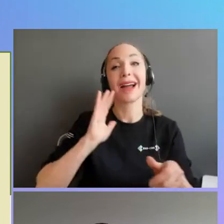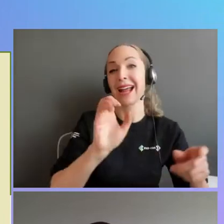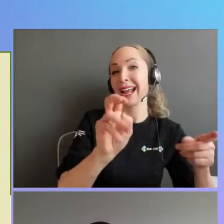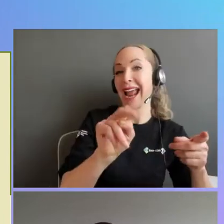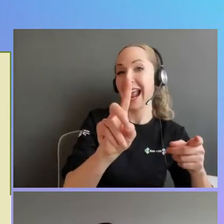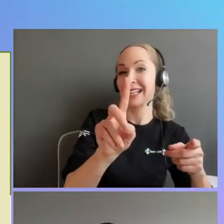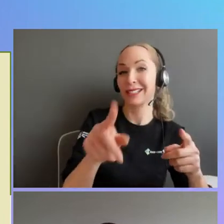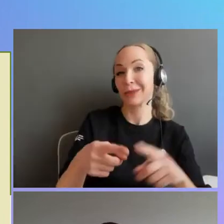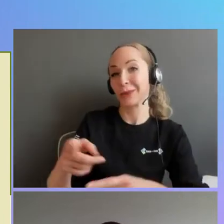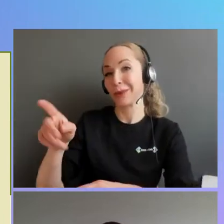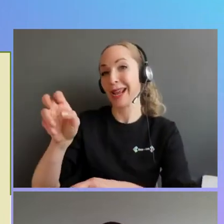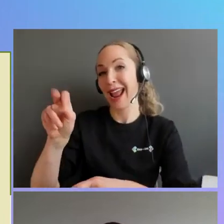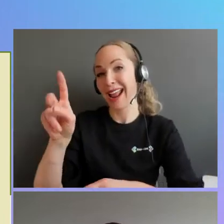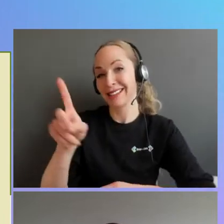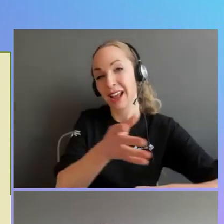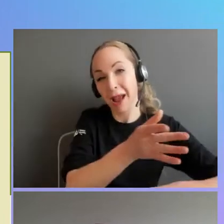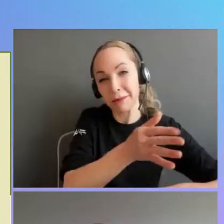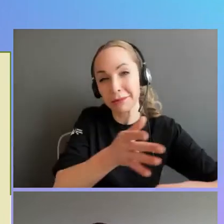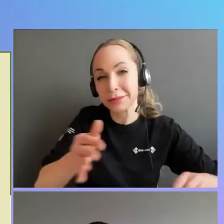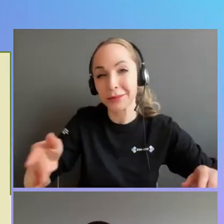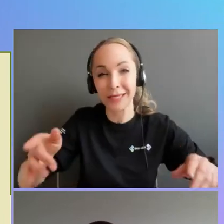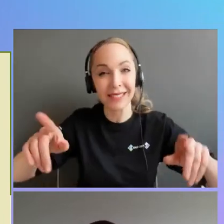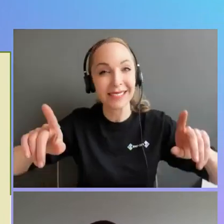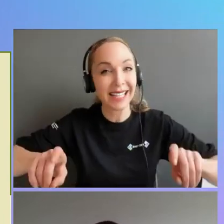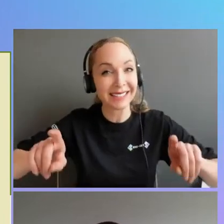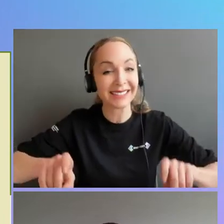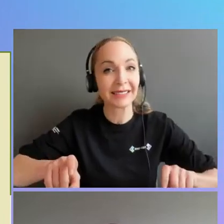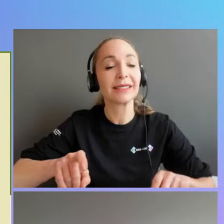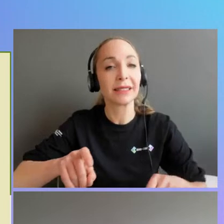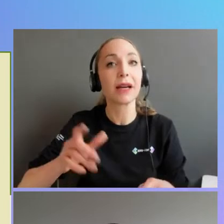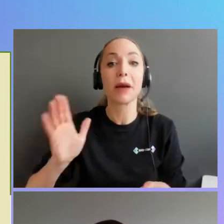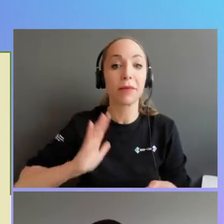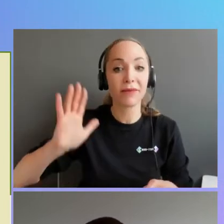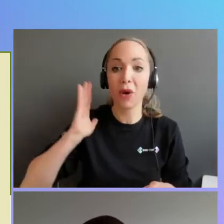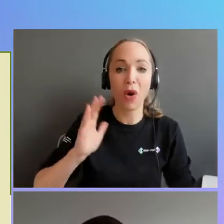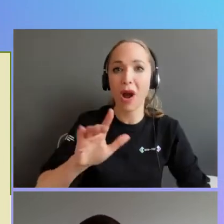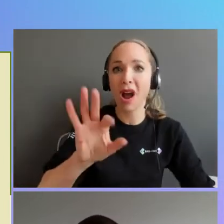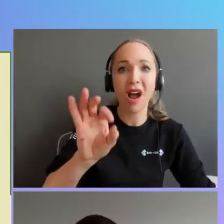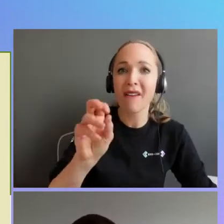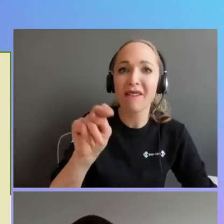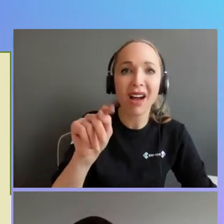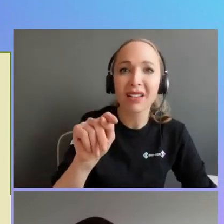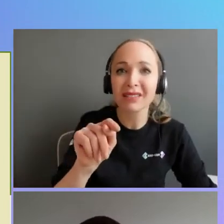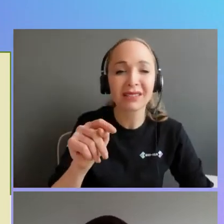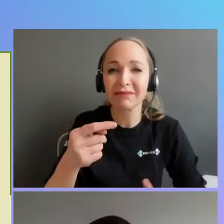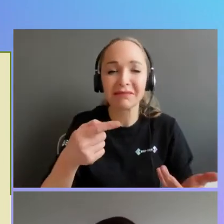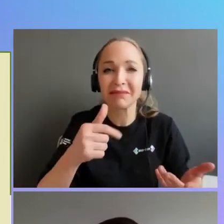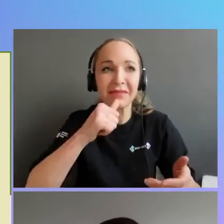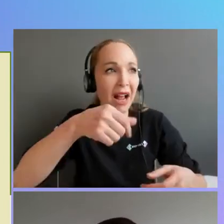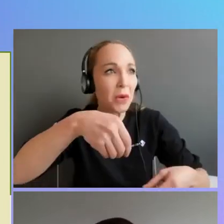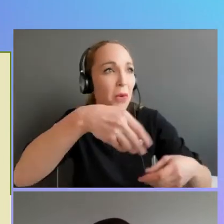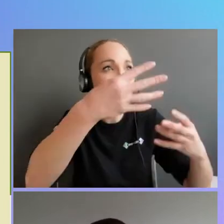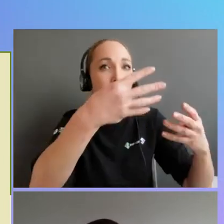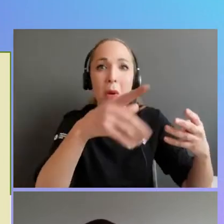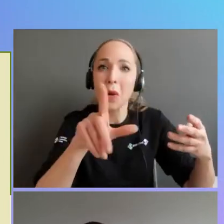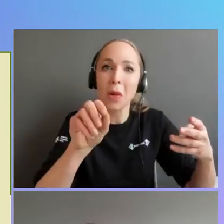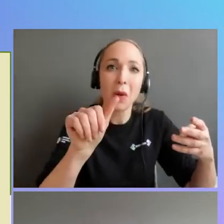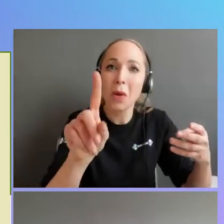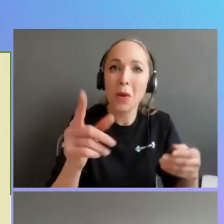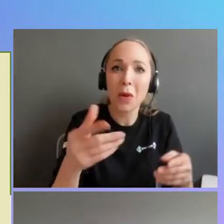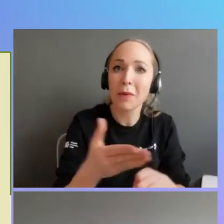not load before you check a button, check an element. This is something that happens all the time in Cypress component